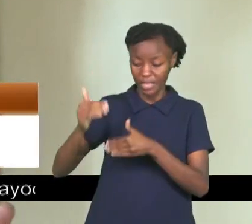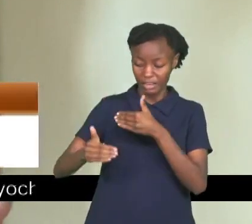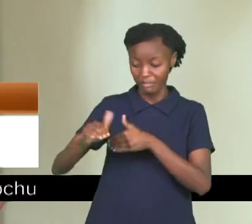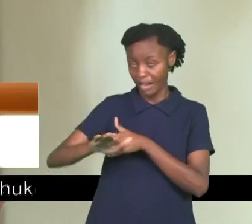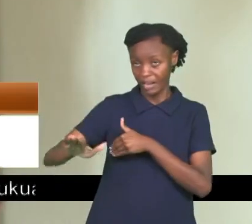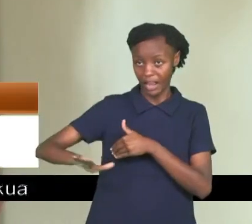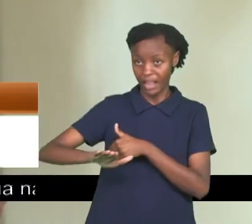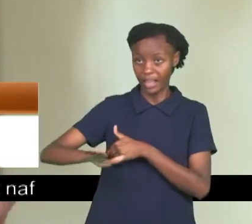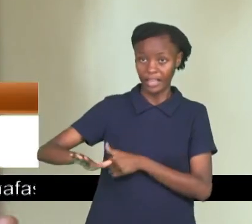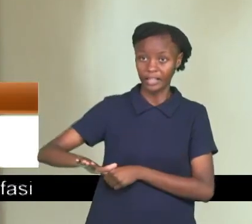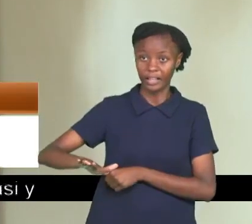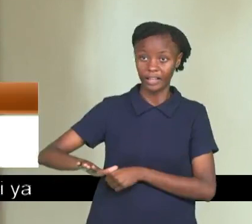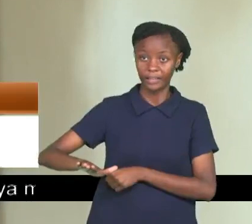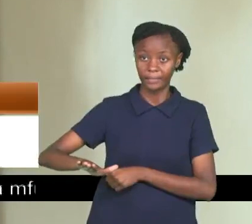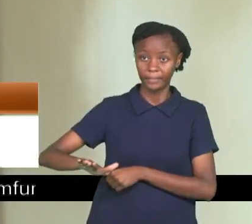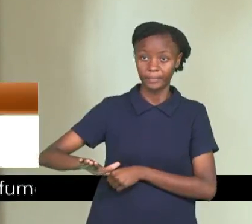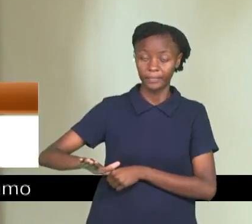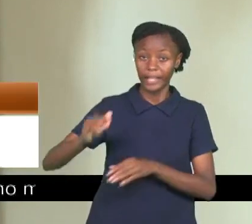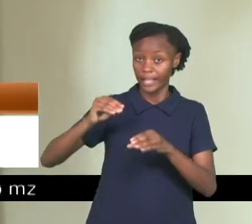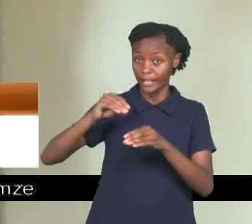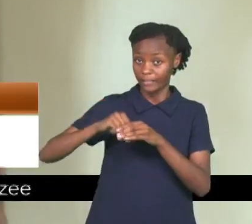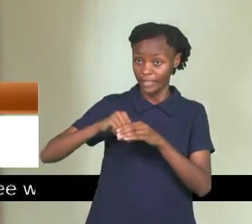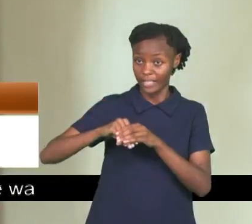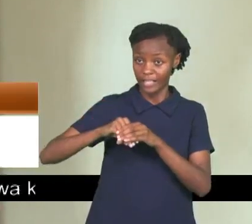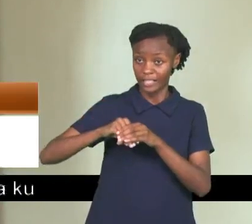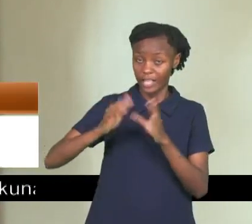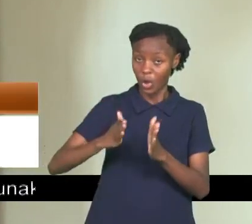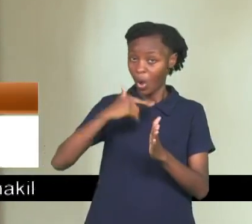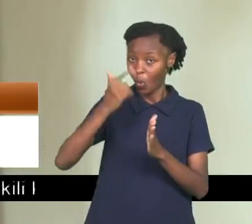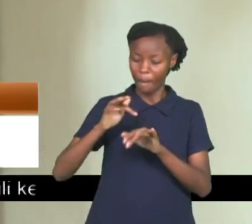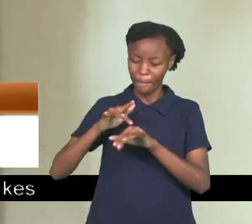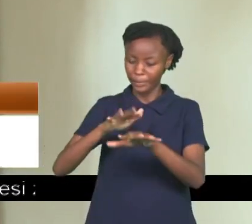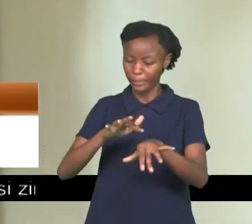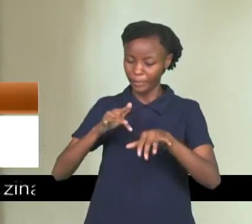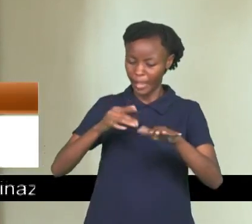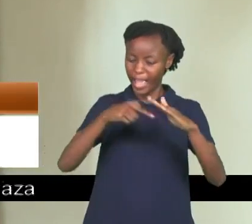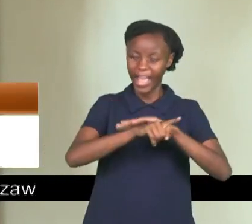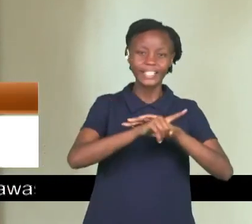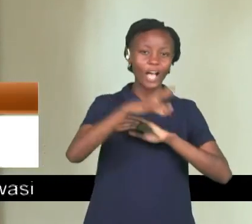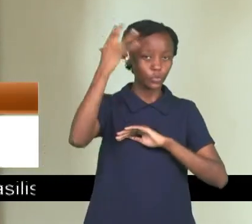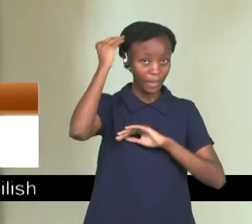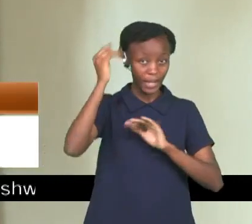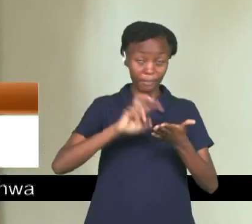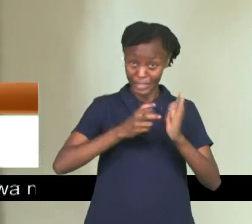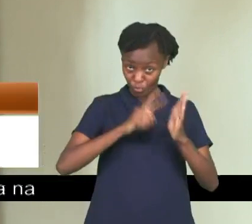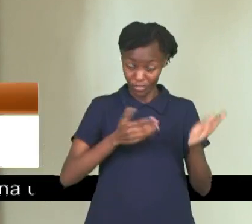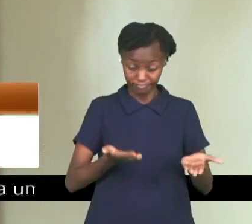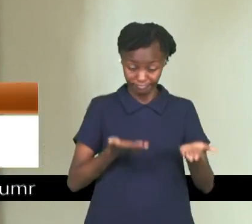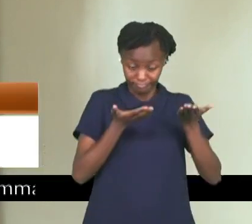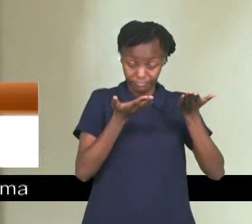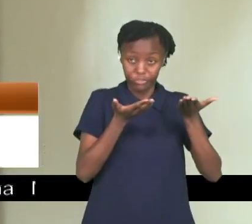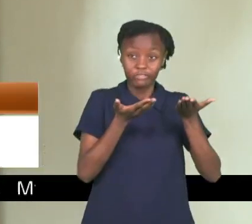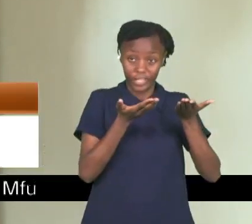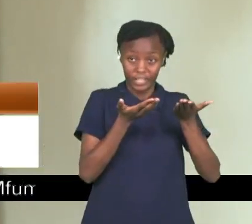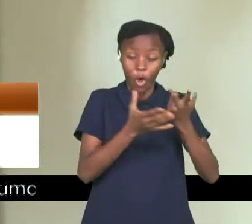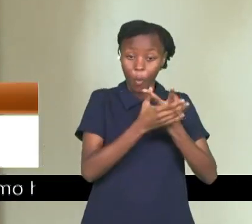that investors who are already flocking to the region will increasingly find